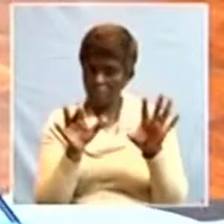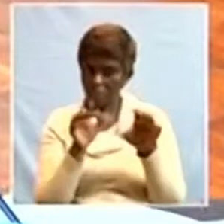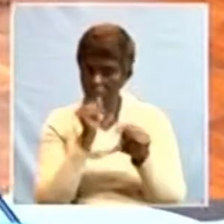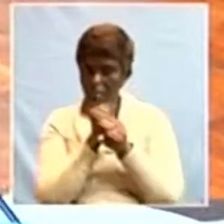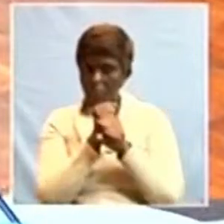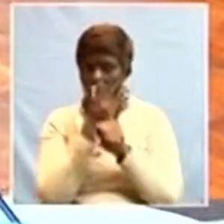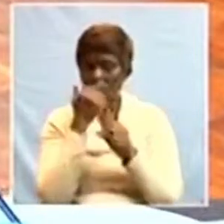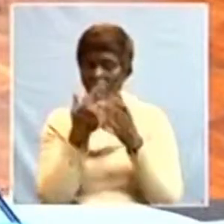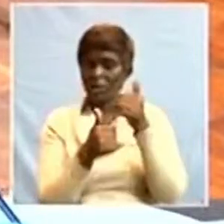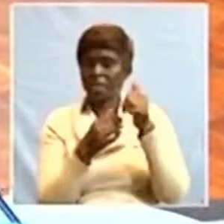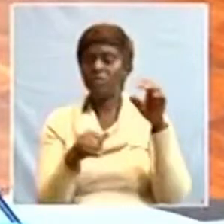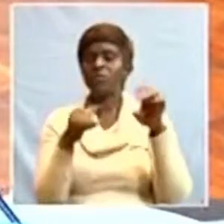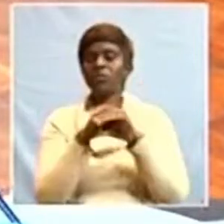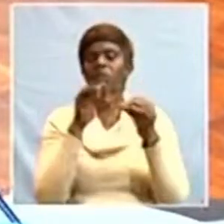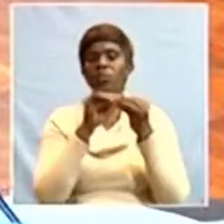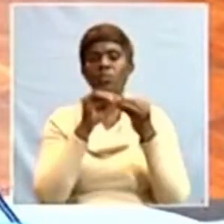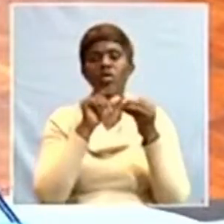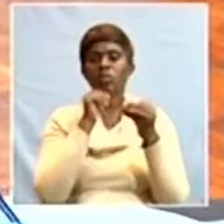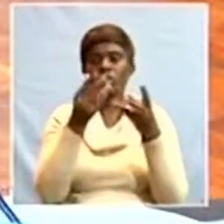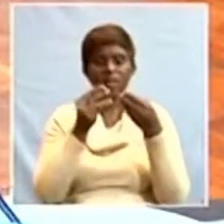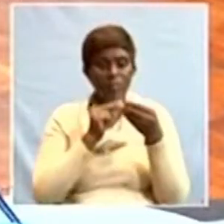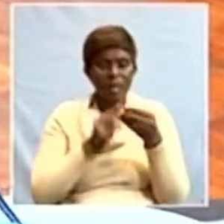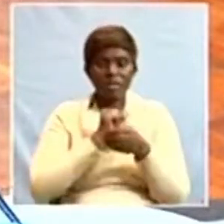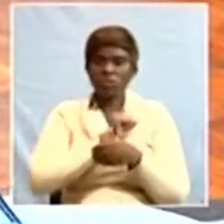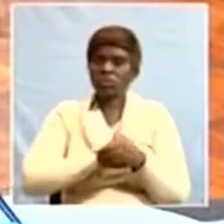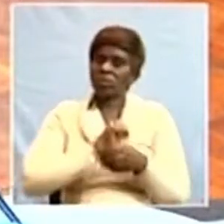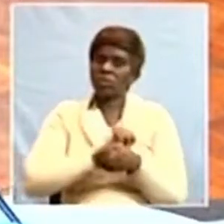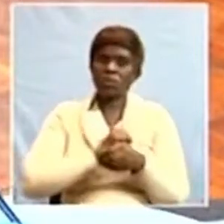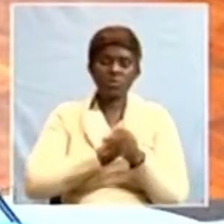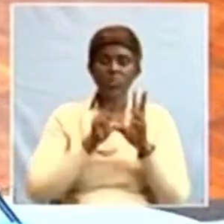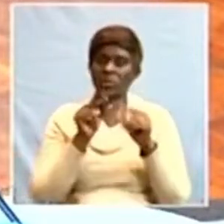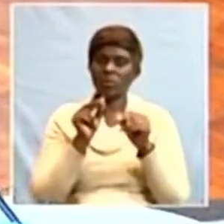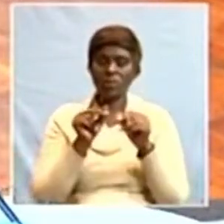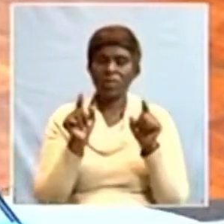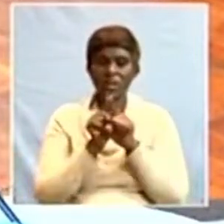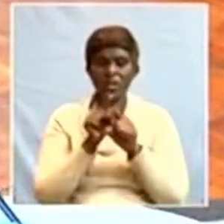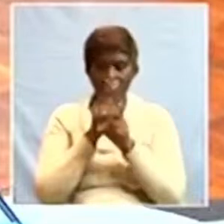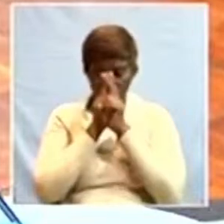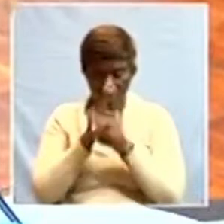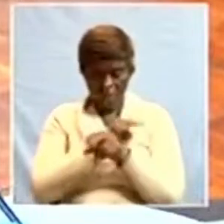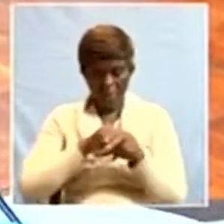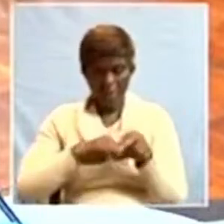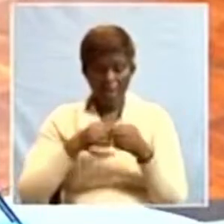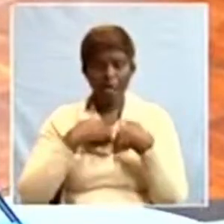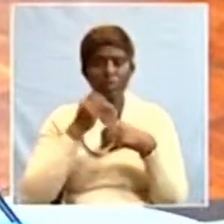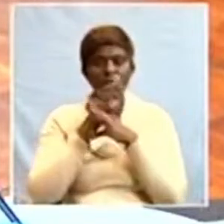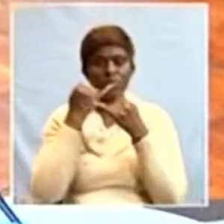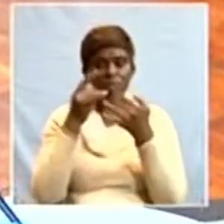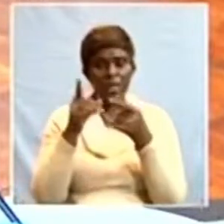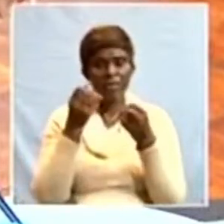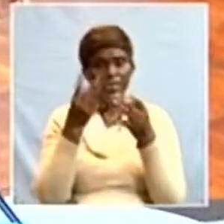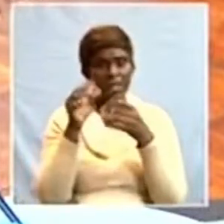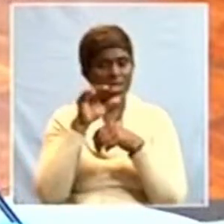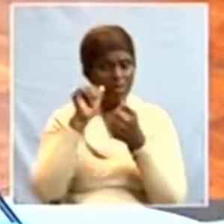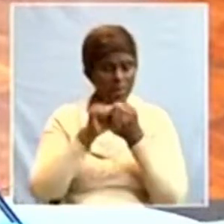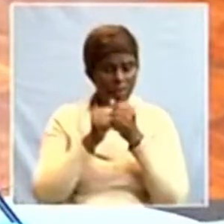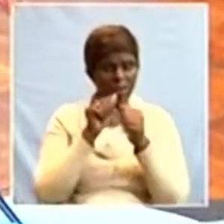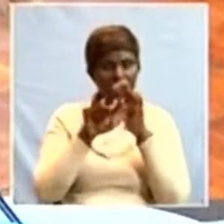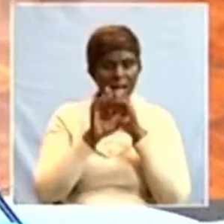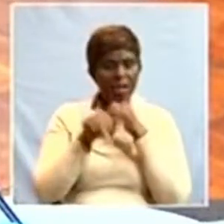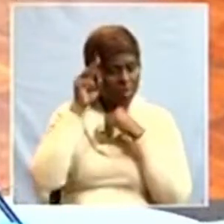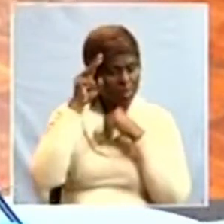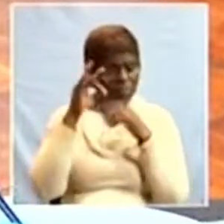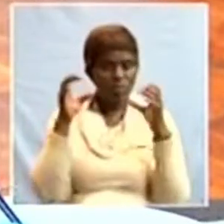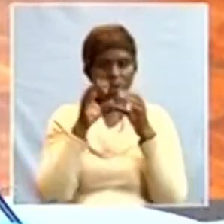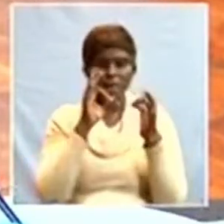ground, they have to be involved. And like giving us regrets here. No. Like the honorable member said, most of the queries under Ministry of